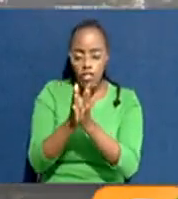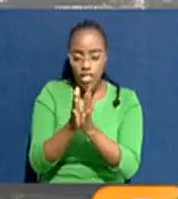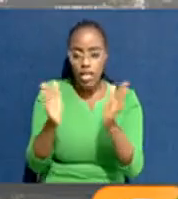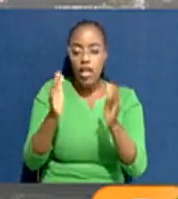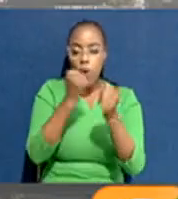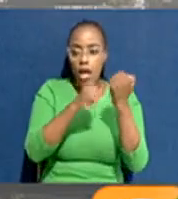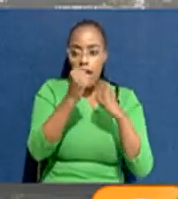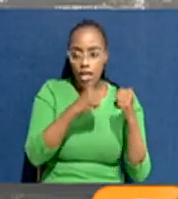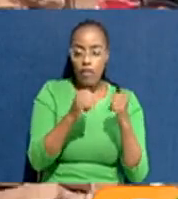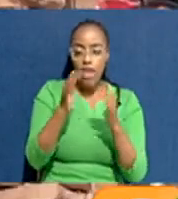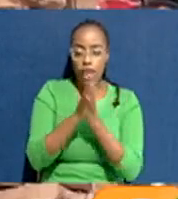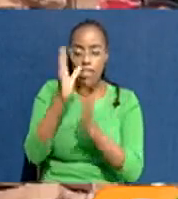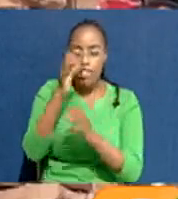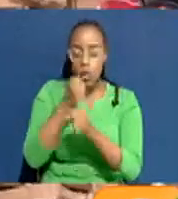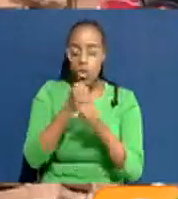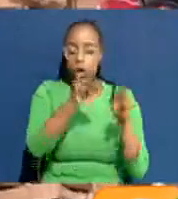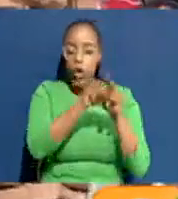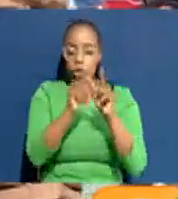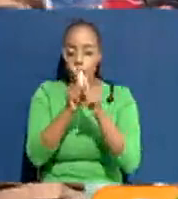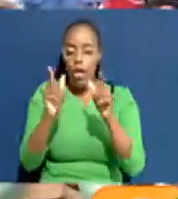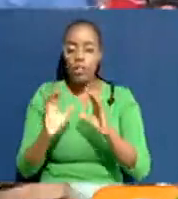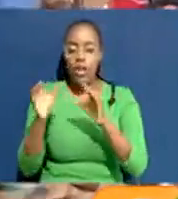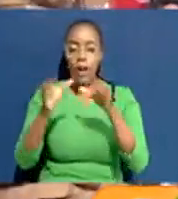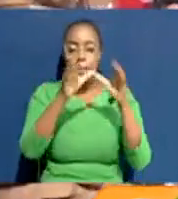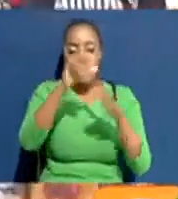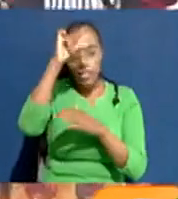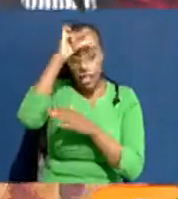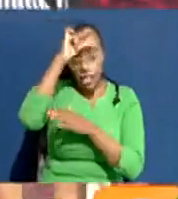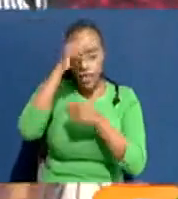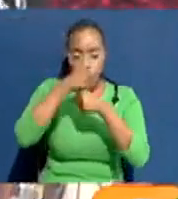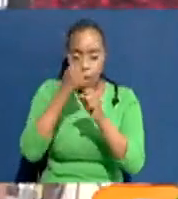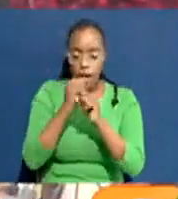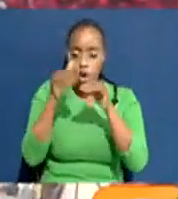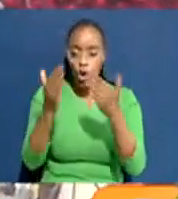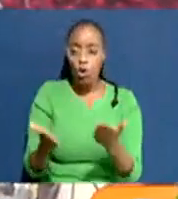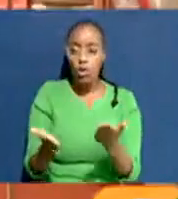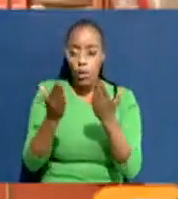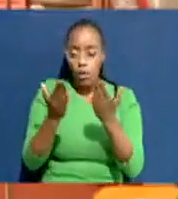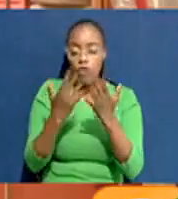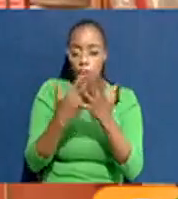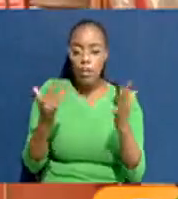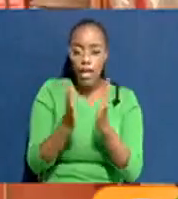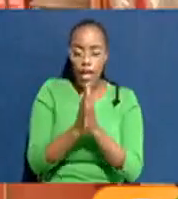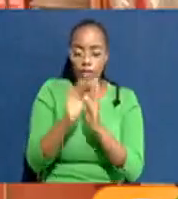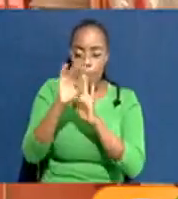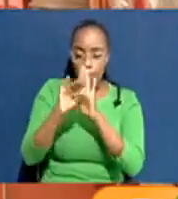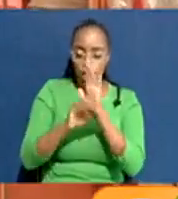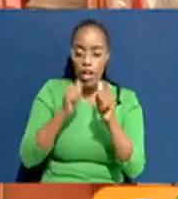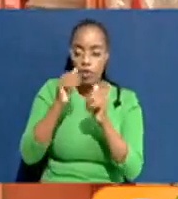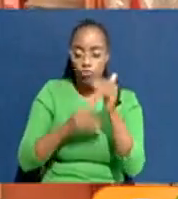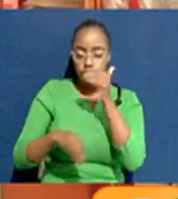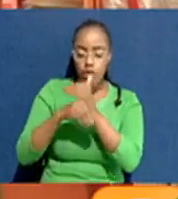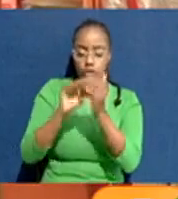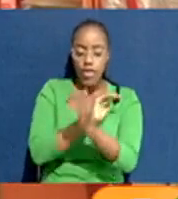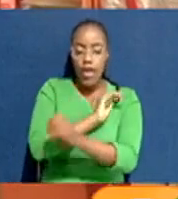of actors and stakeholders. Further, it allows companies and governments to design or improve products and programs that increase the